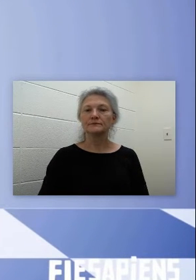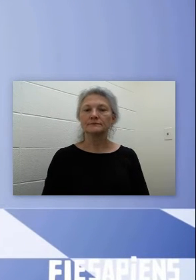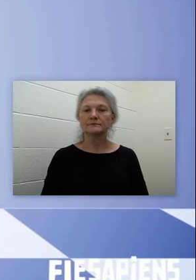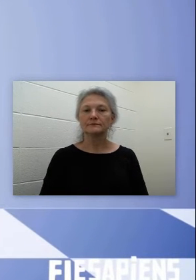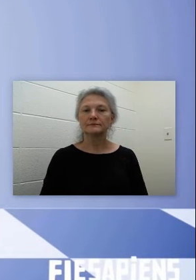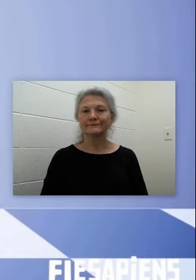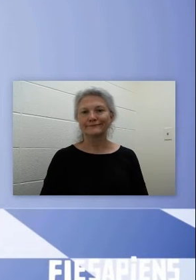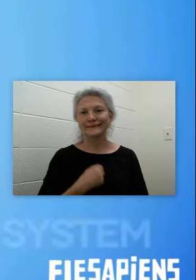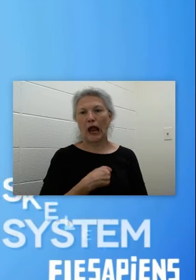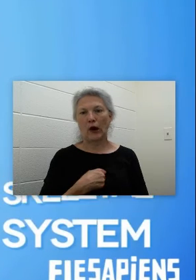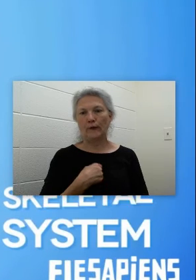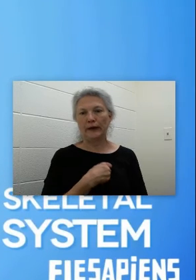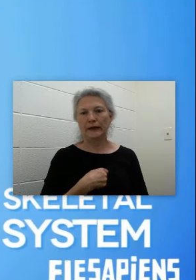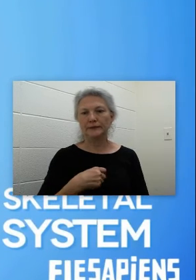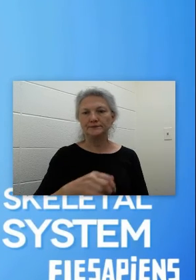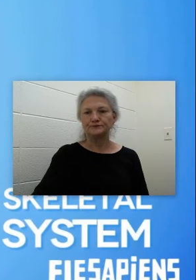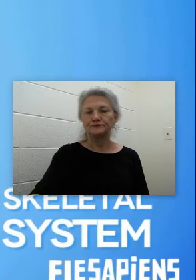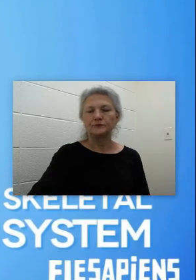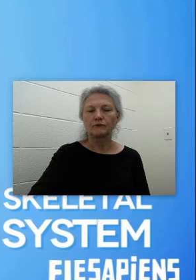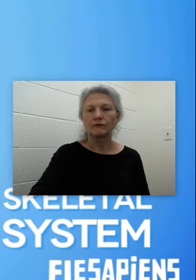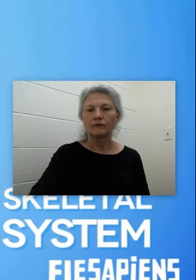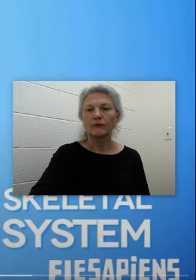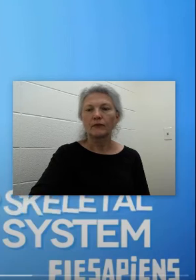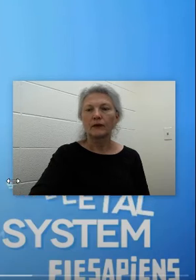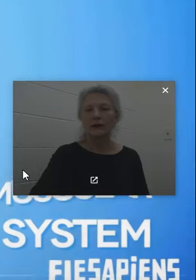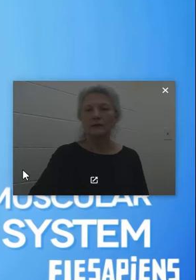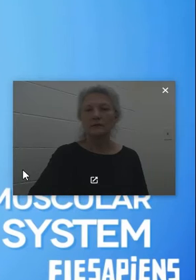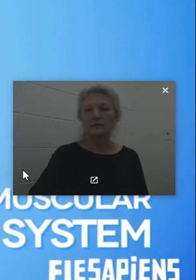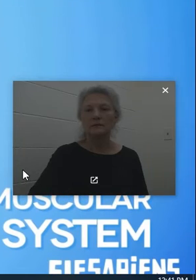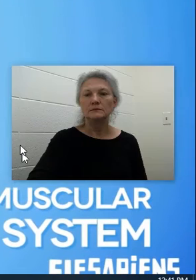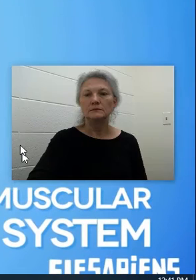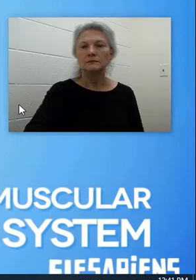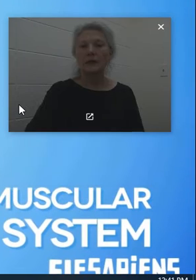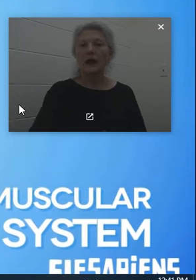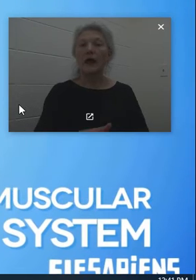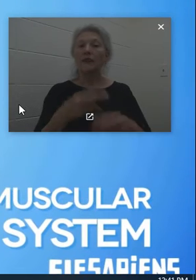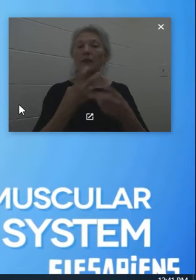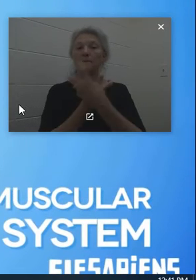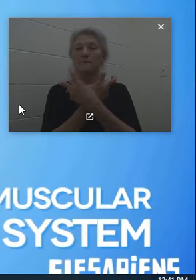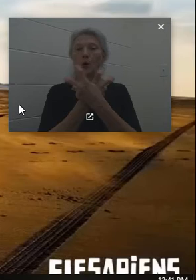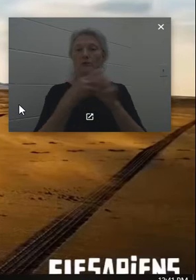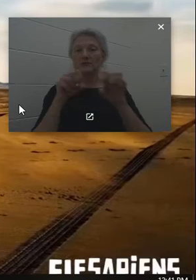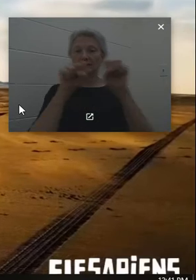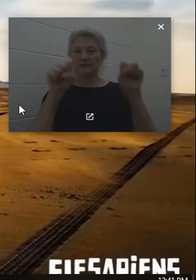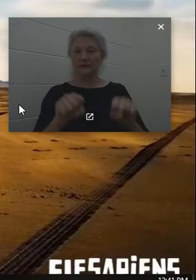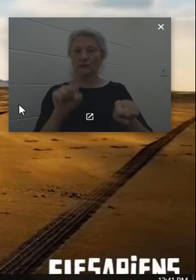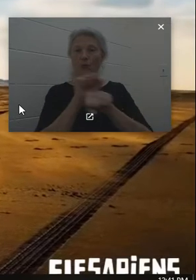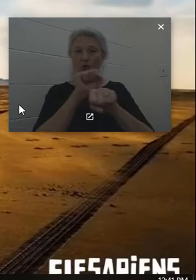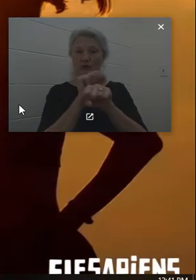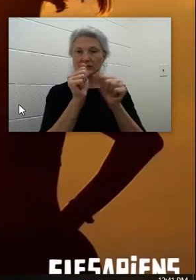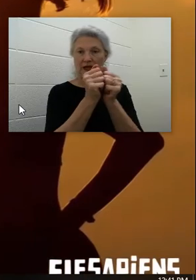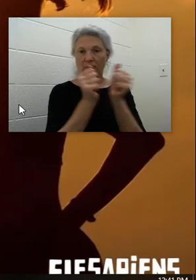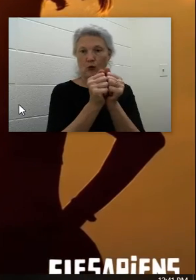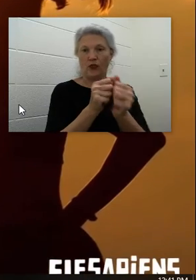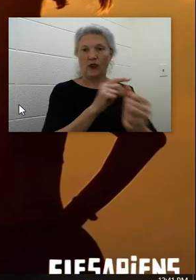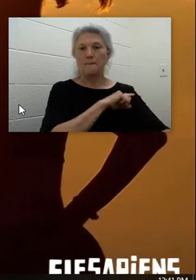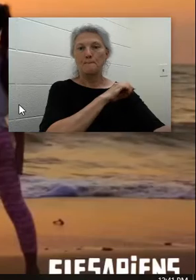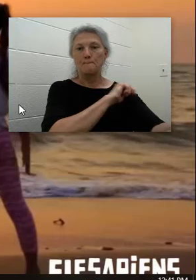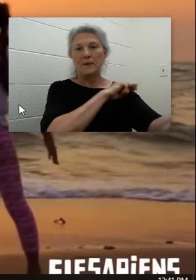Sorry. The bone system works together with the muscular system that allows us to make movements such as